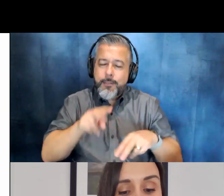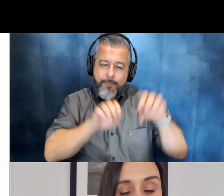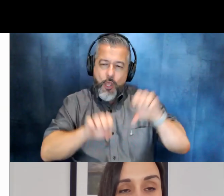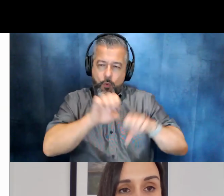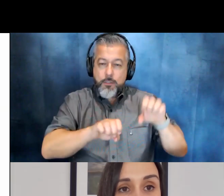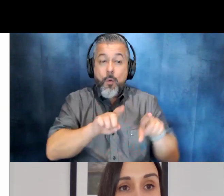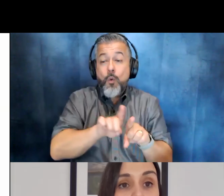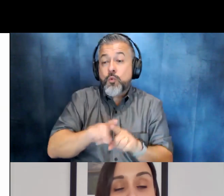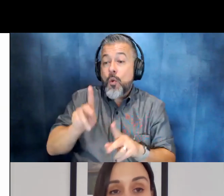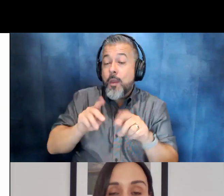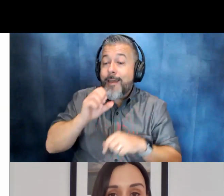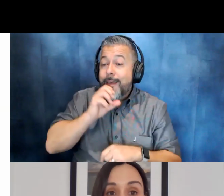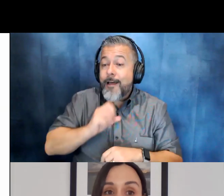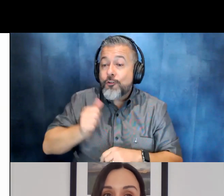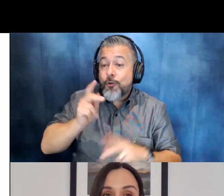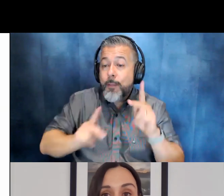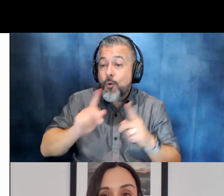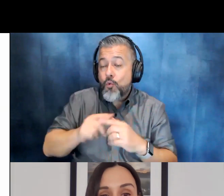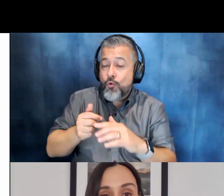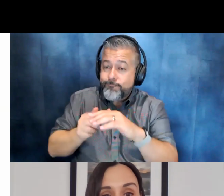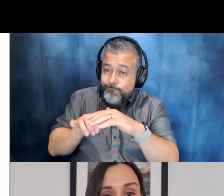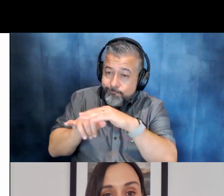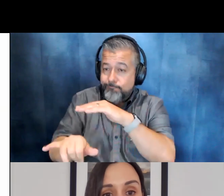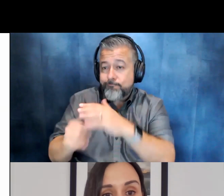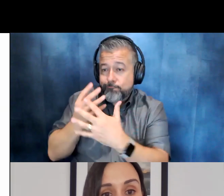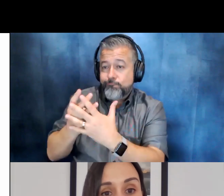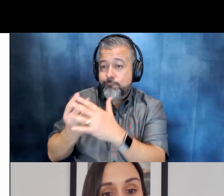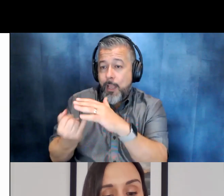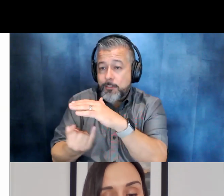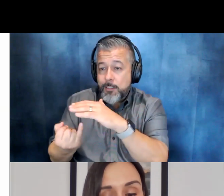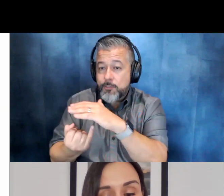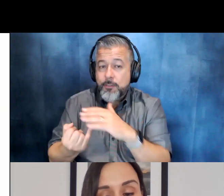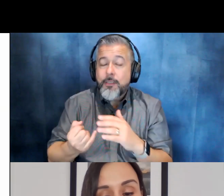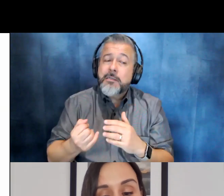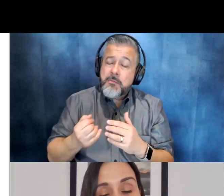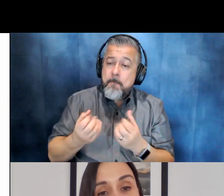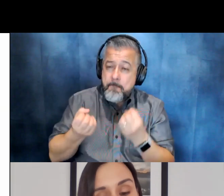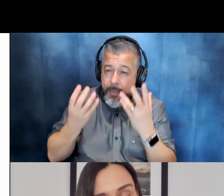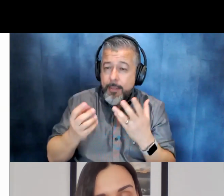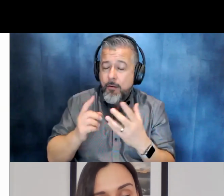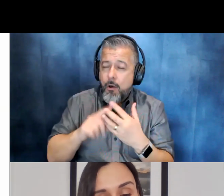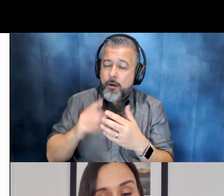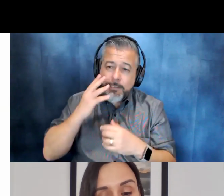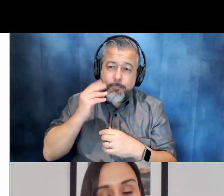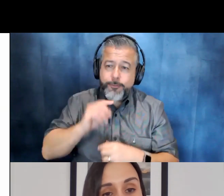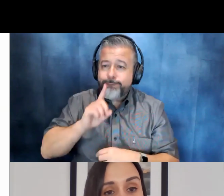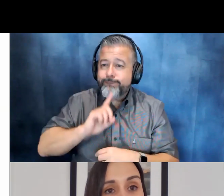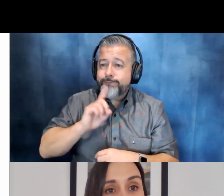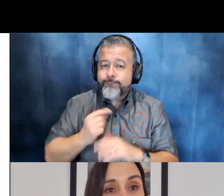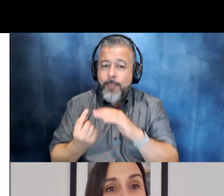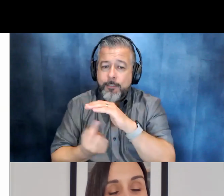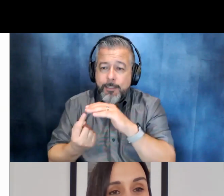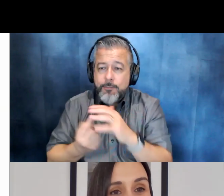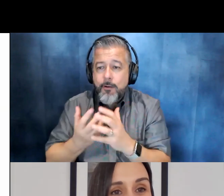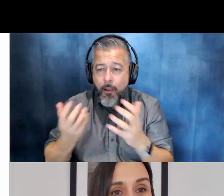socially isolated. A lot of my patients are socially isolated just to one degree or another. And so we think about these issues.